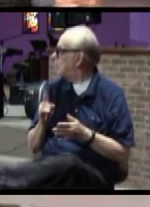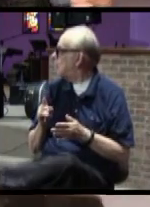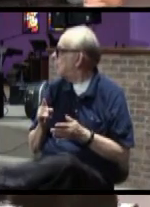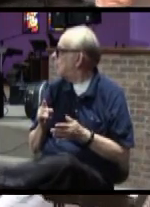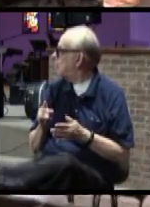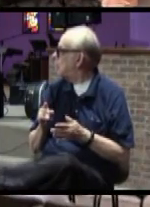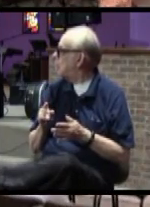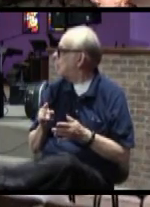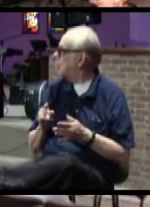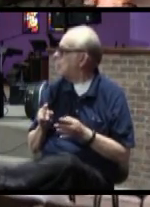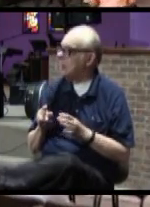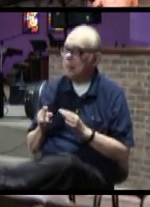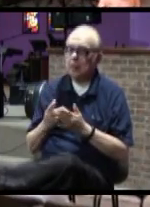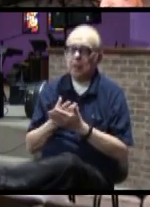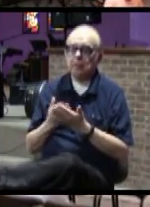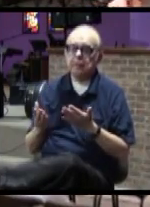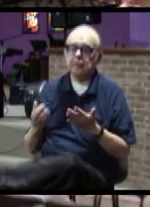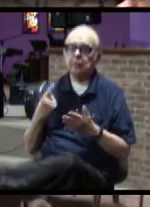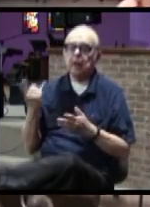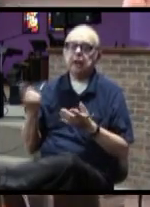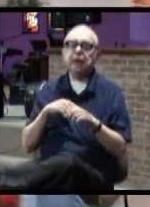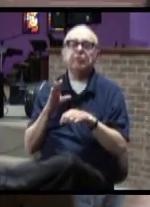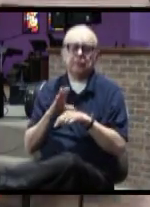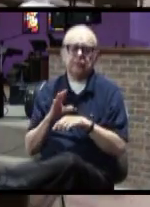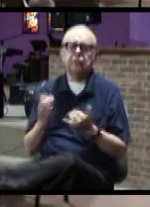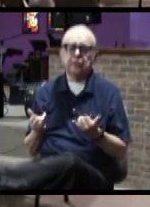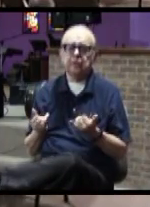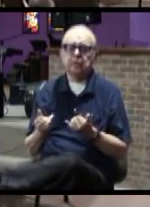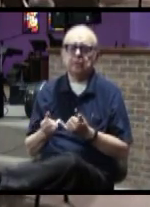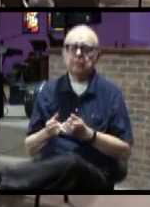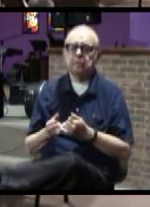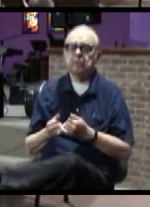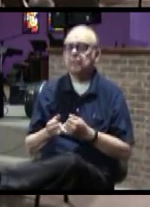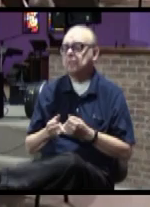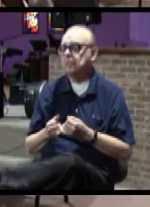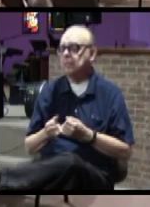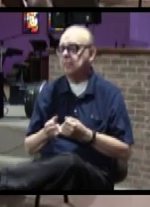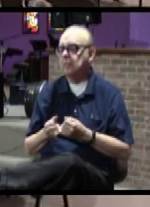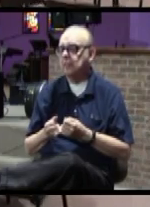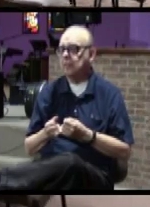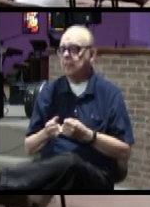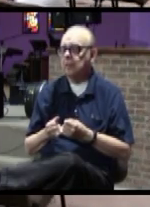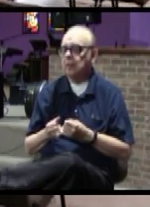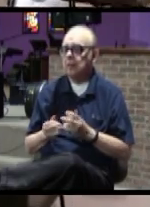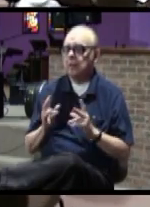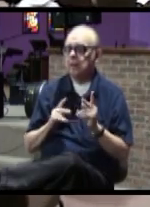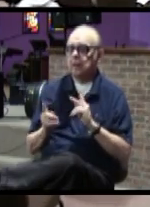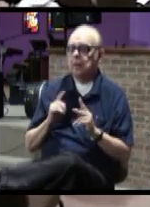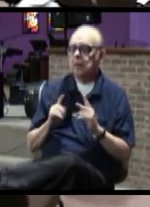this is one of the struggles that I fought when I came to this church.